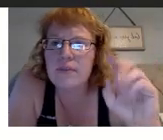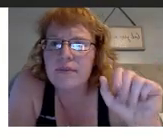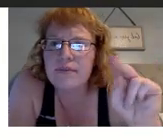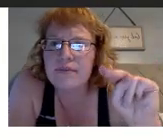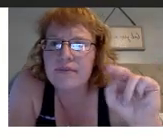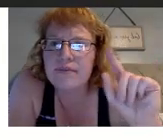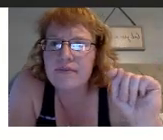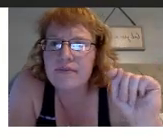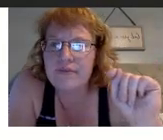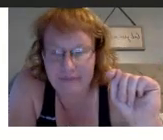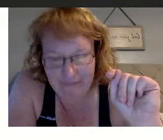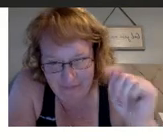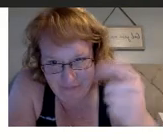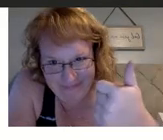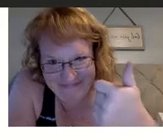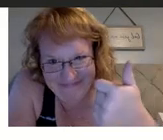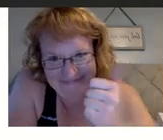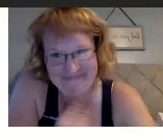Good job.